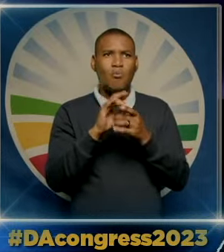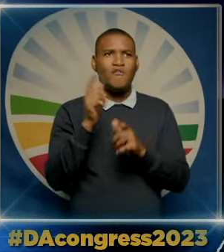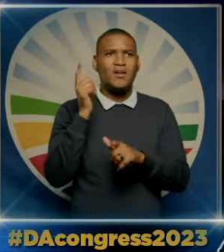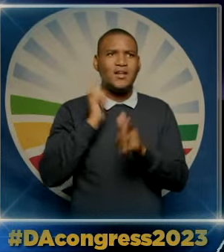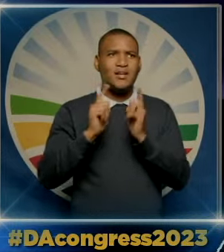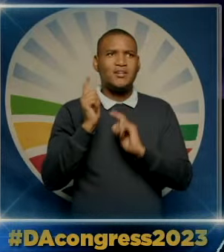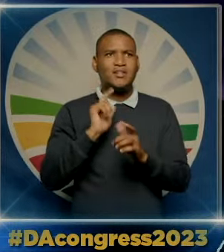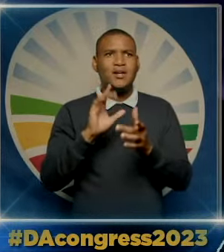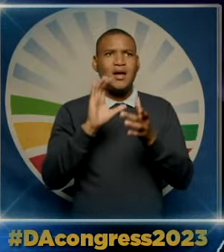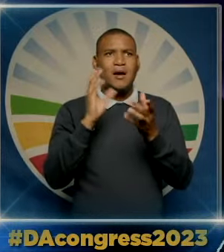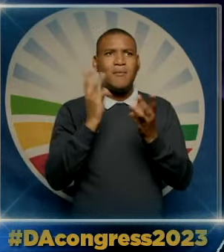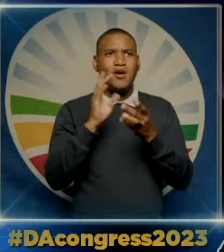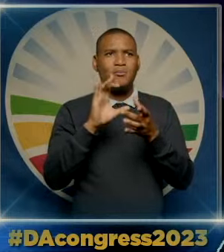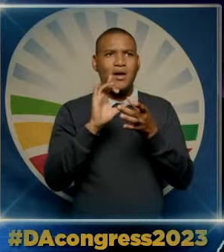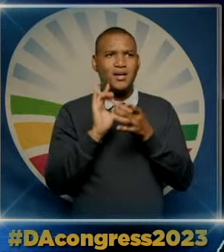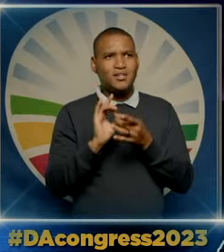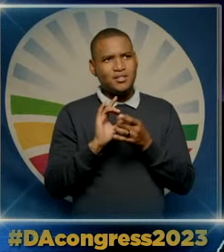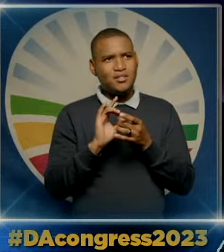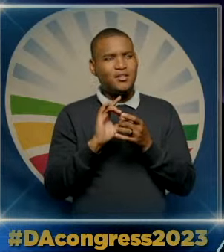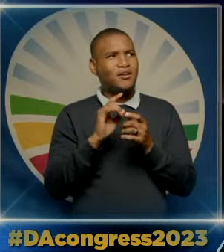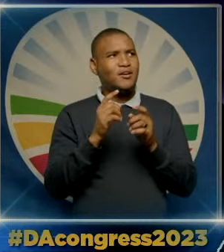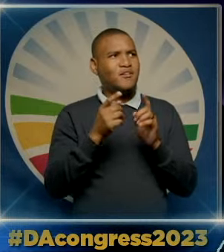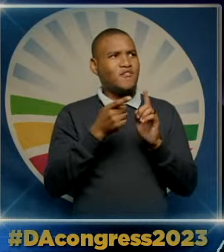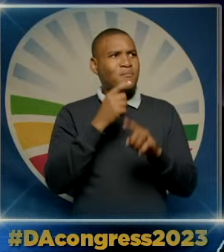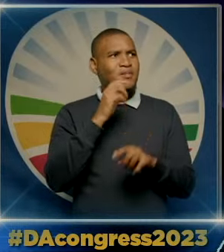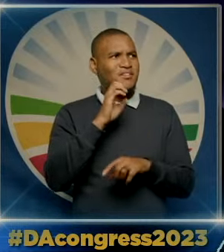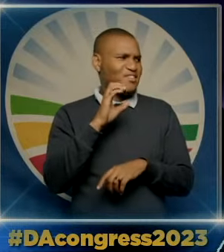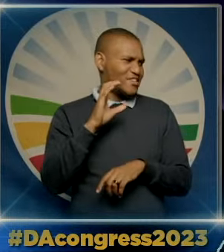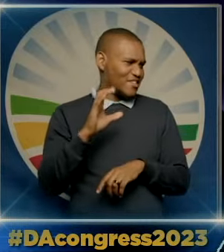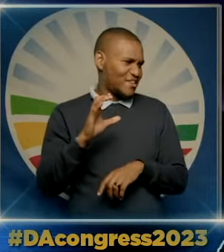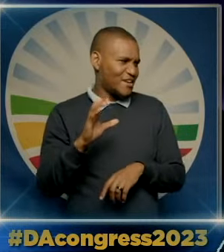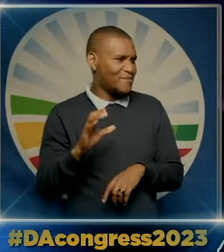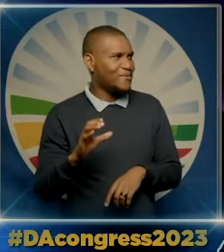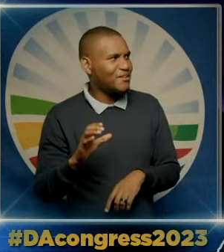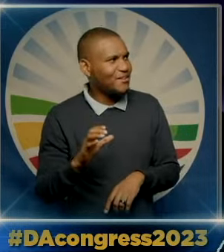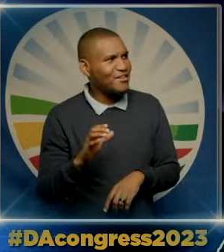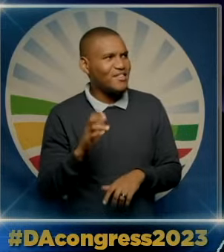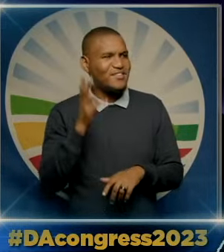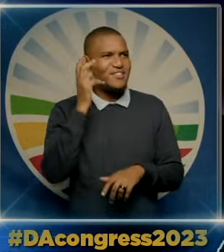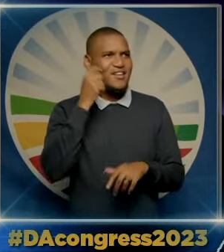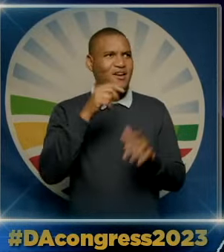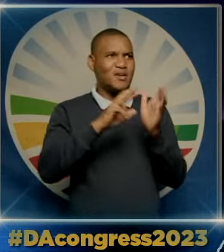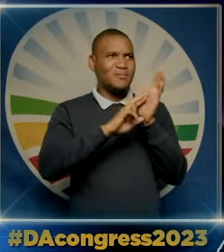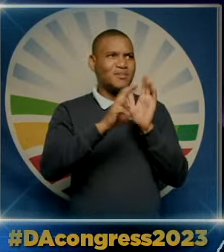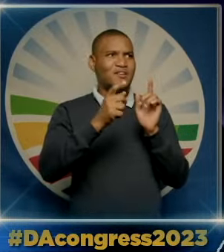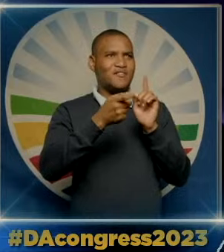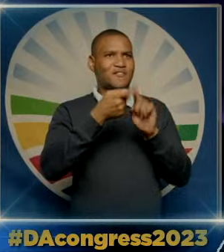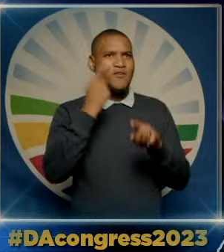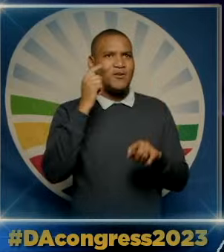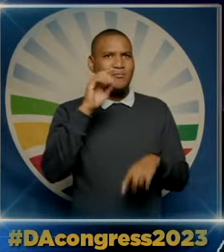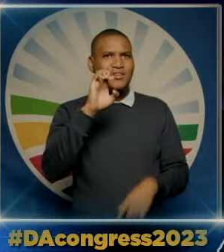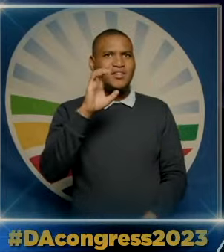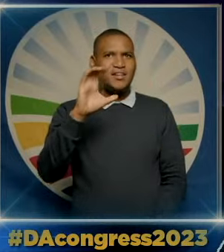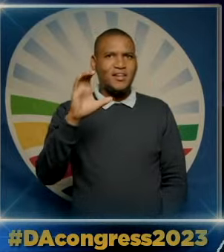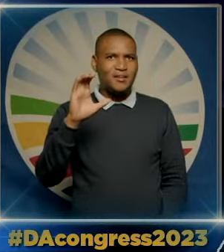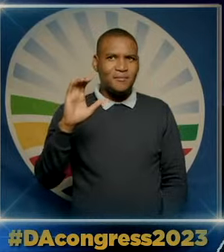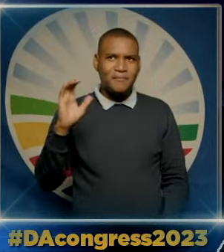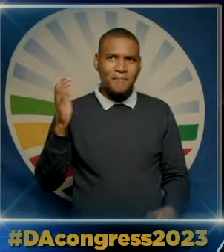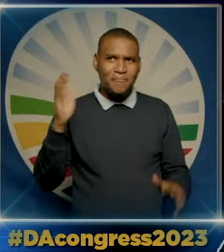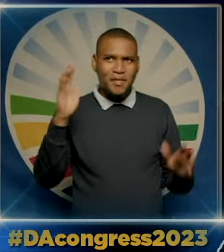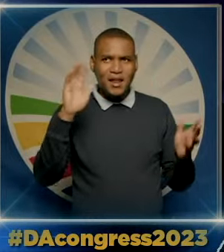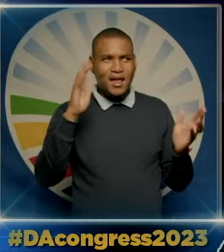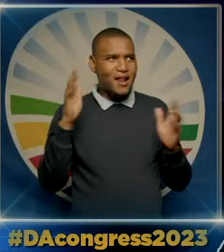basempuma koloni, ePondweni. Let's hear it for our delegates from the Eastern Cape. Alala,